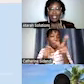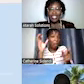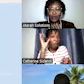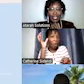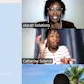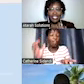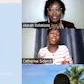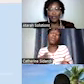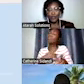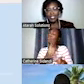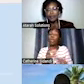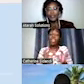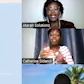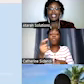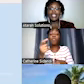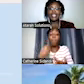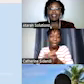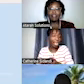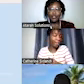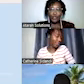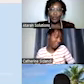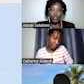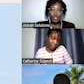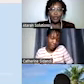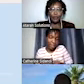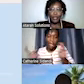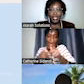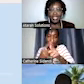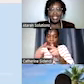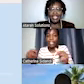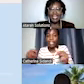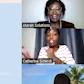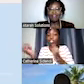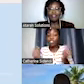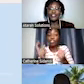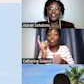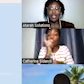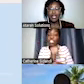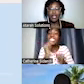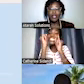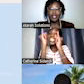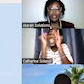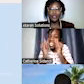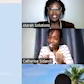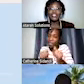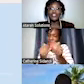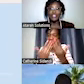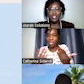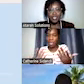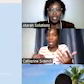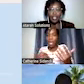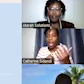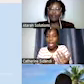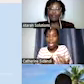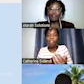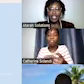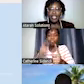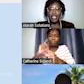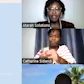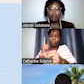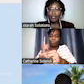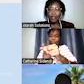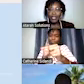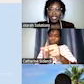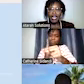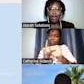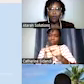buy, you can attest to it. And then they have introduced a new product. They have cashew nut cheese. If you're vegan